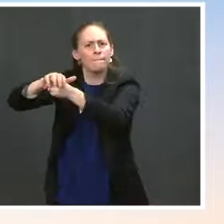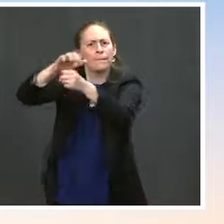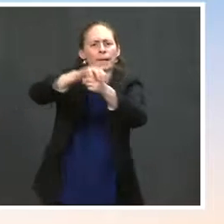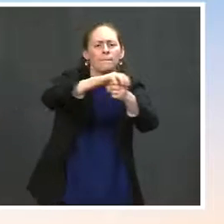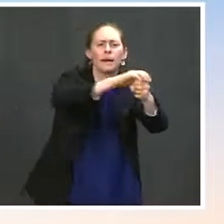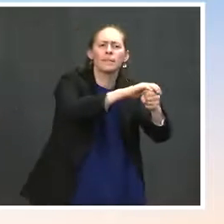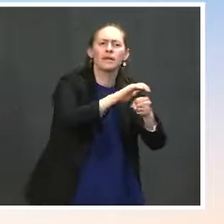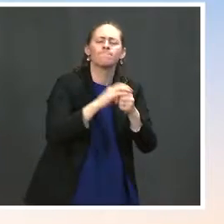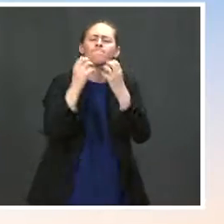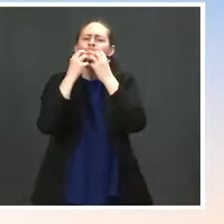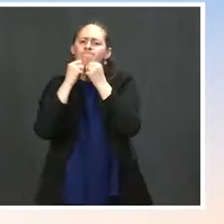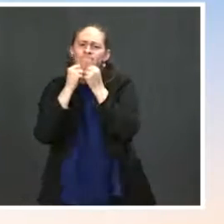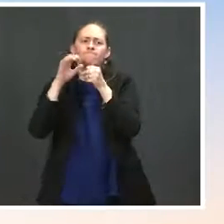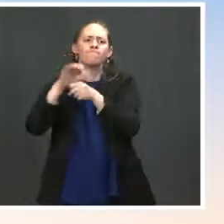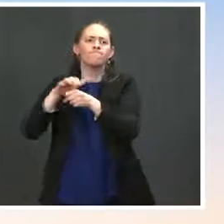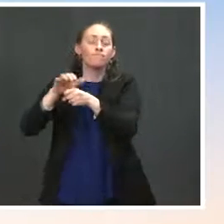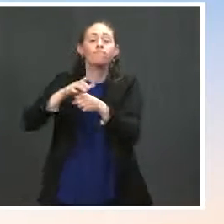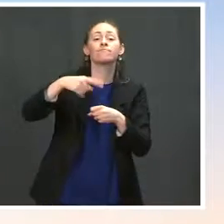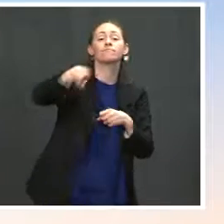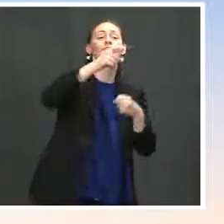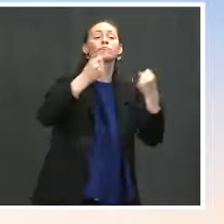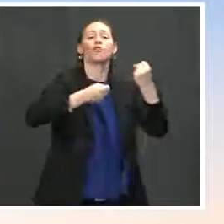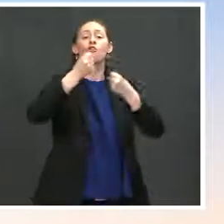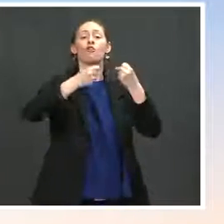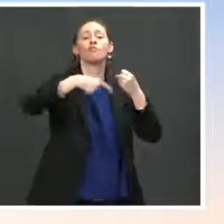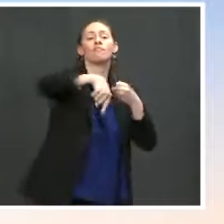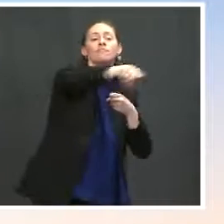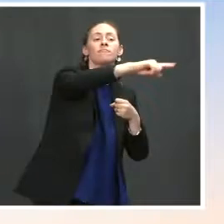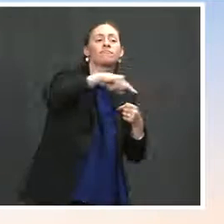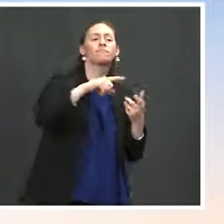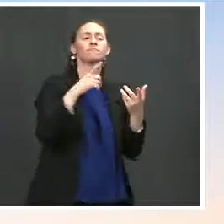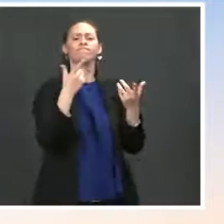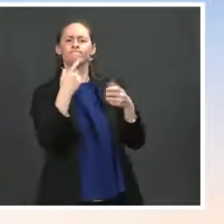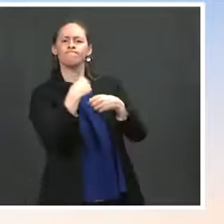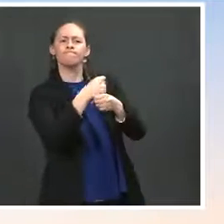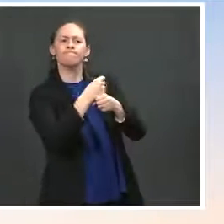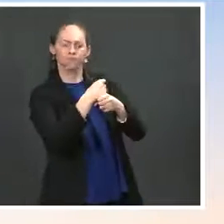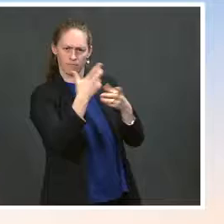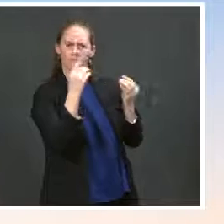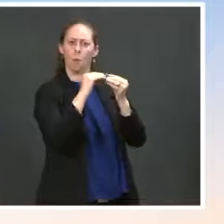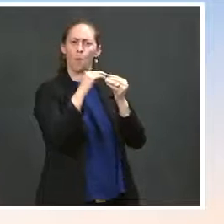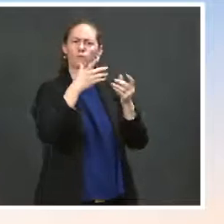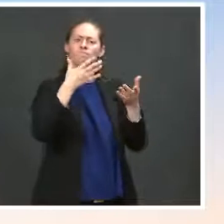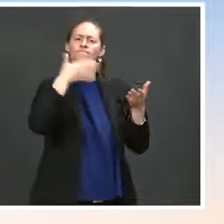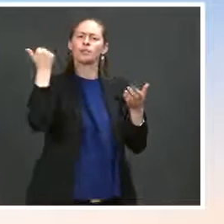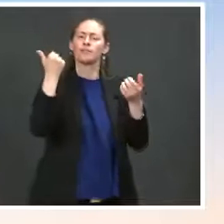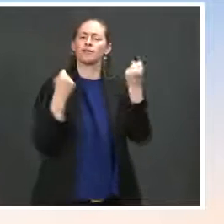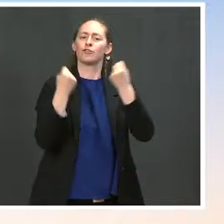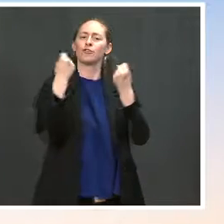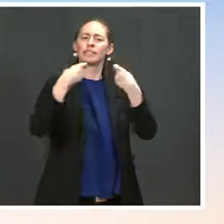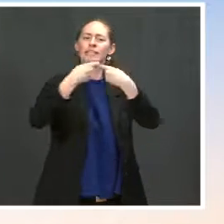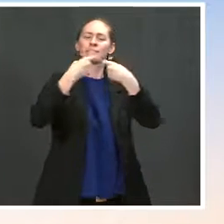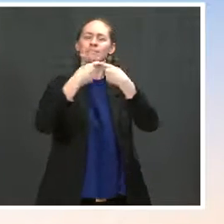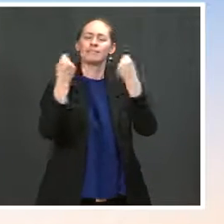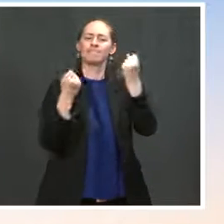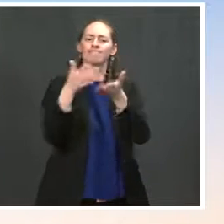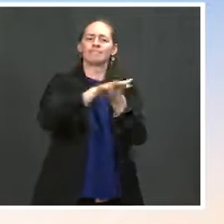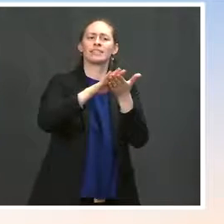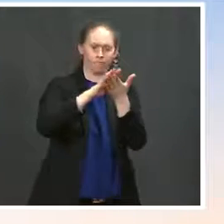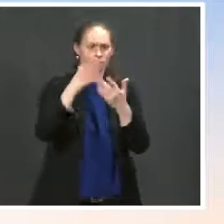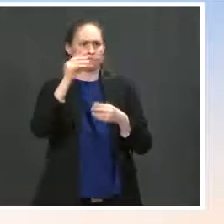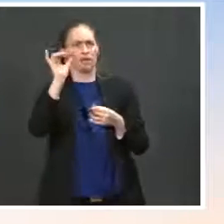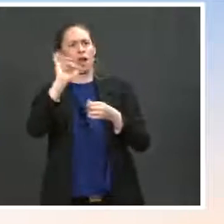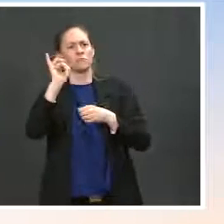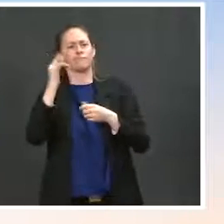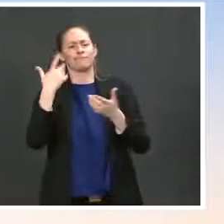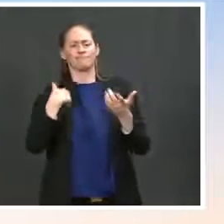building modern, efficient electric vehicles and charging infrastructure to support them. You can follow me right after this briefing. If